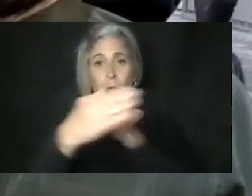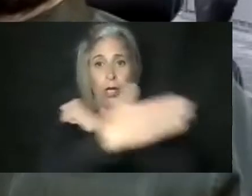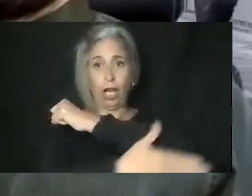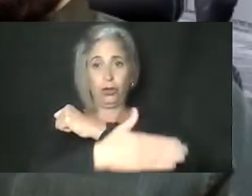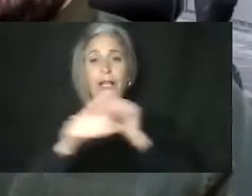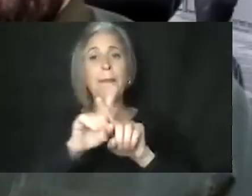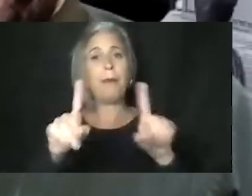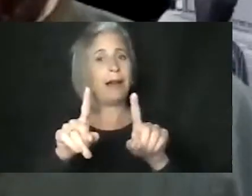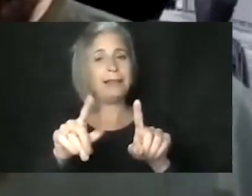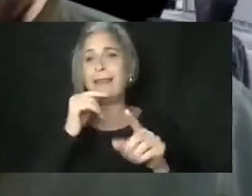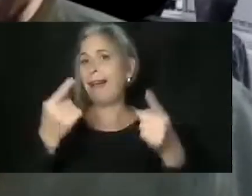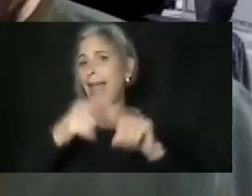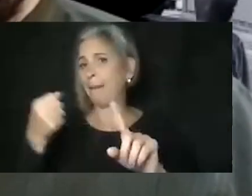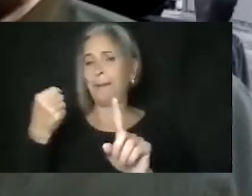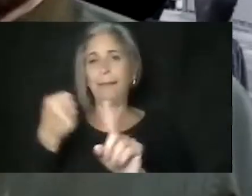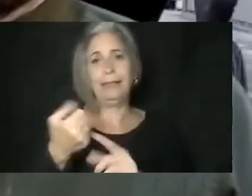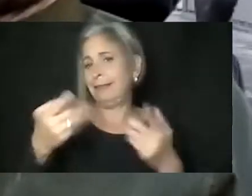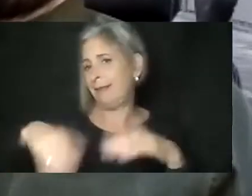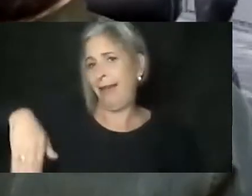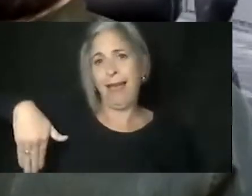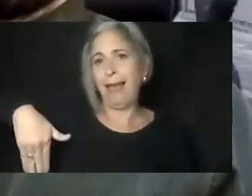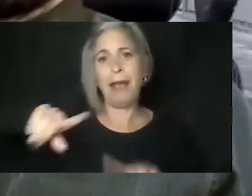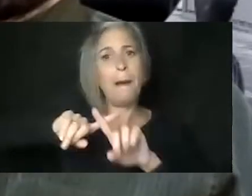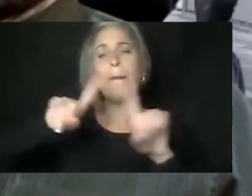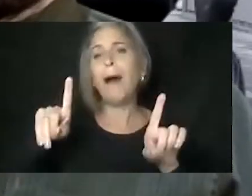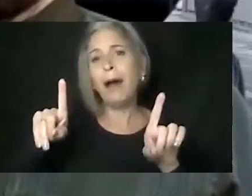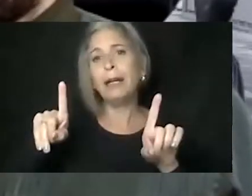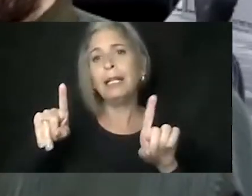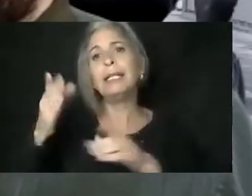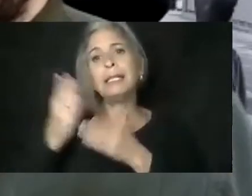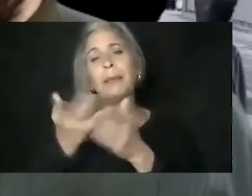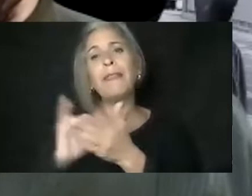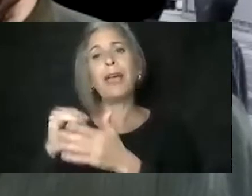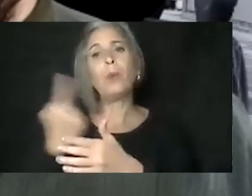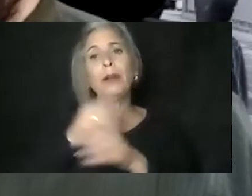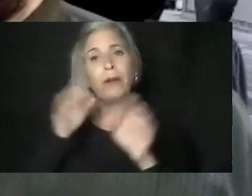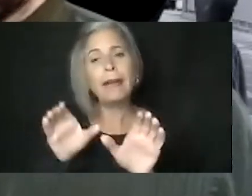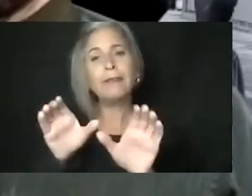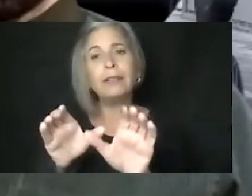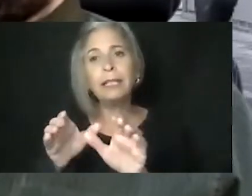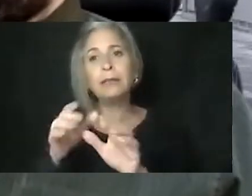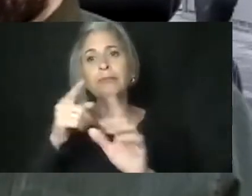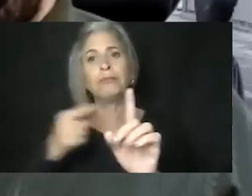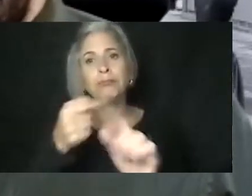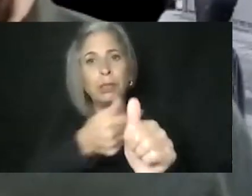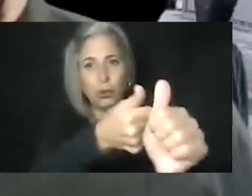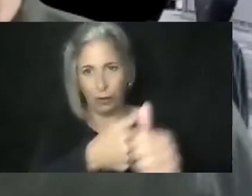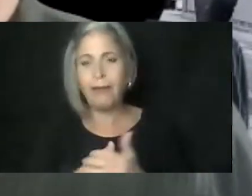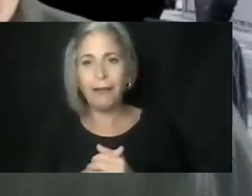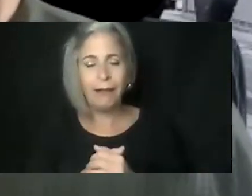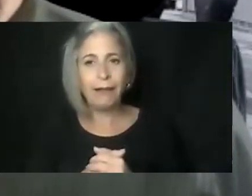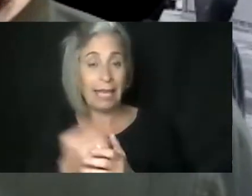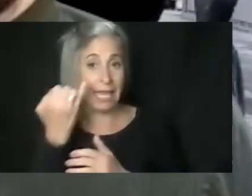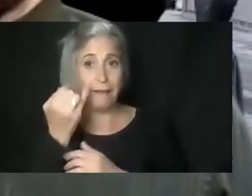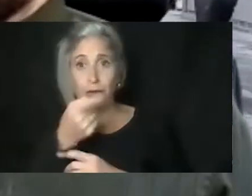but it hasn't quite happened yet. But it's something that we are actively pursuing. So if